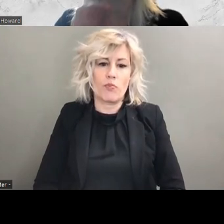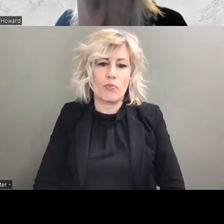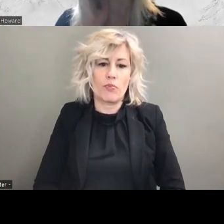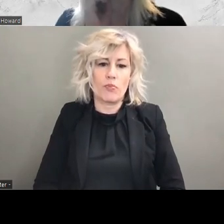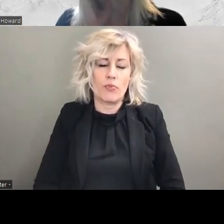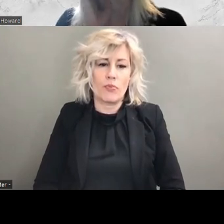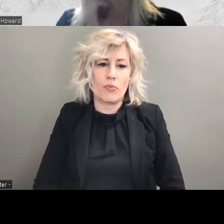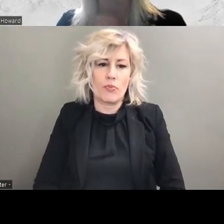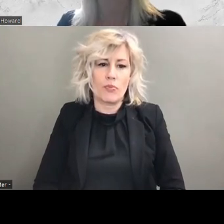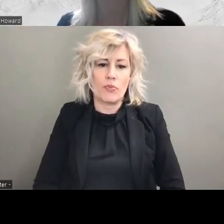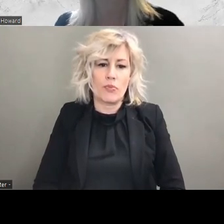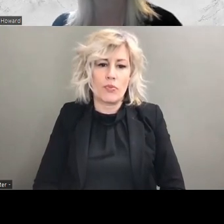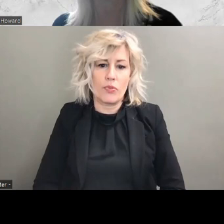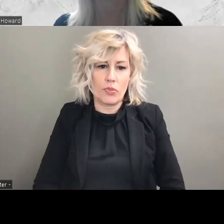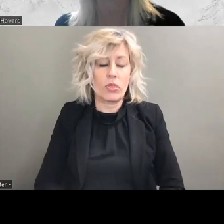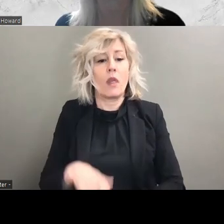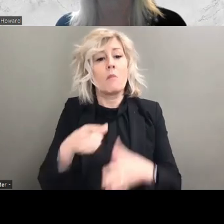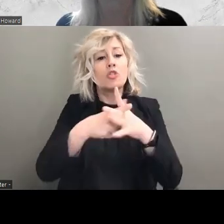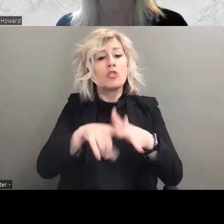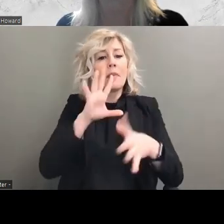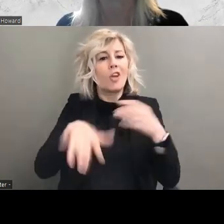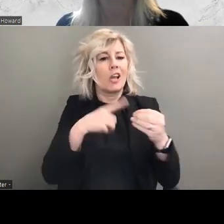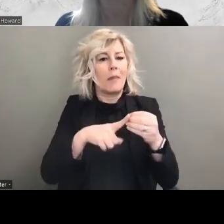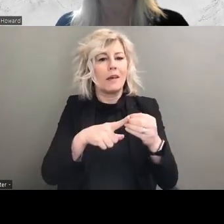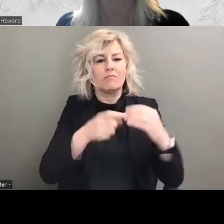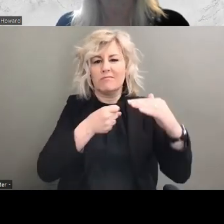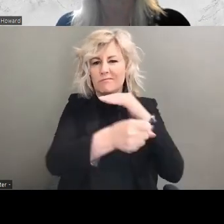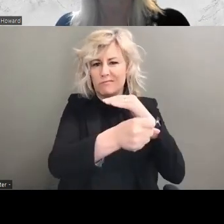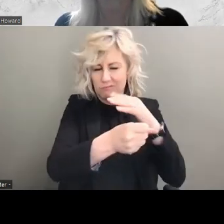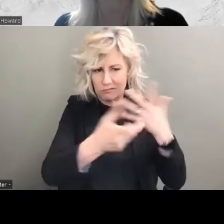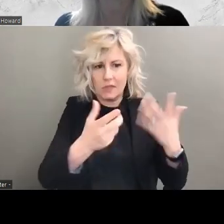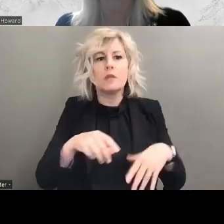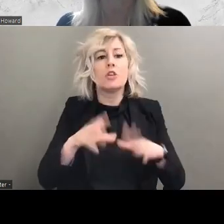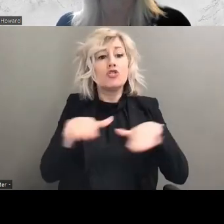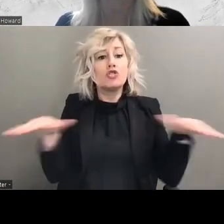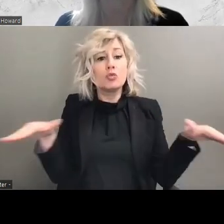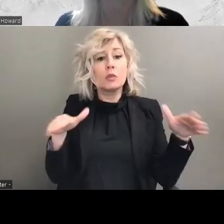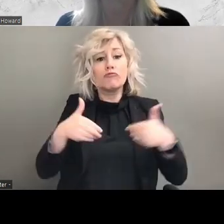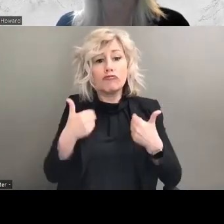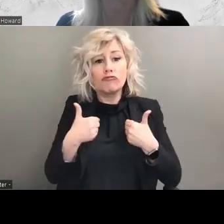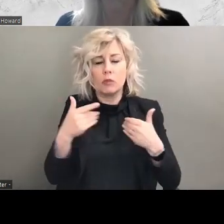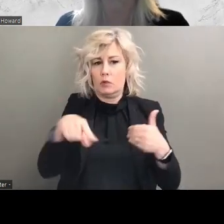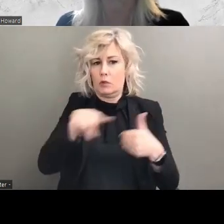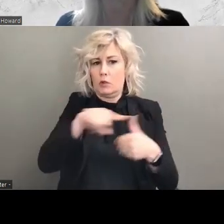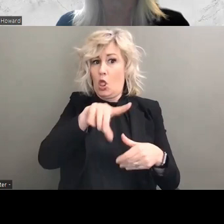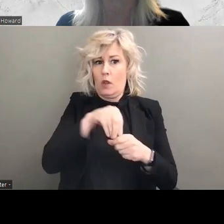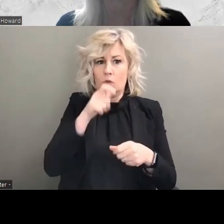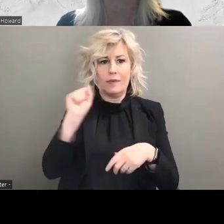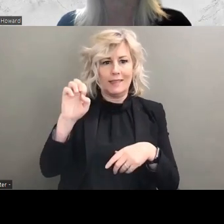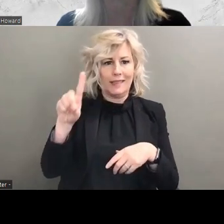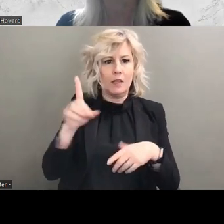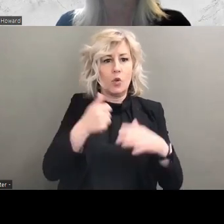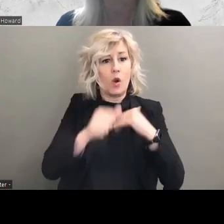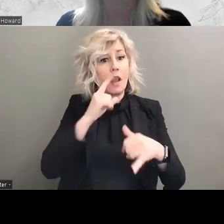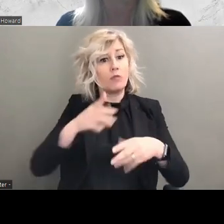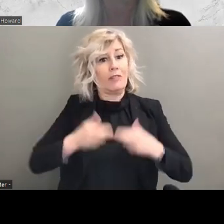All right, I'm going to start by talking about institutional placement. Children and youth, including those with SED, housed in residential treatment